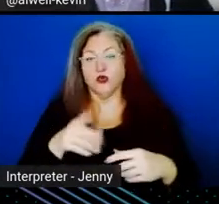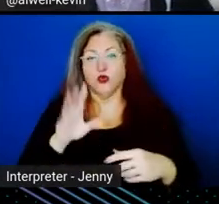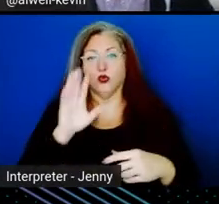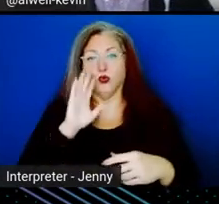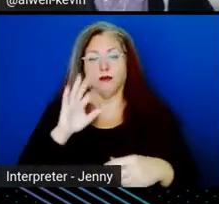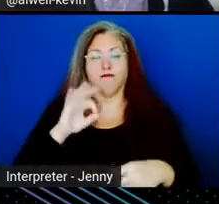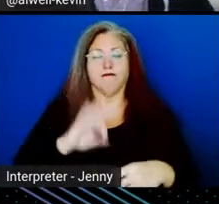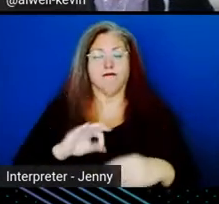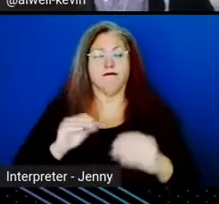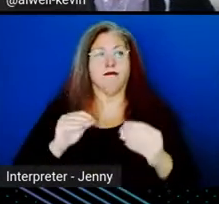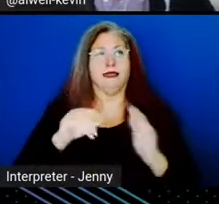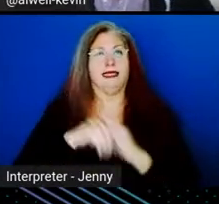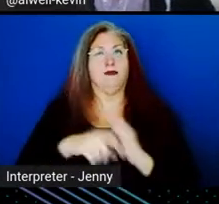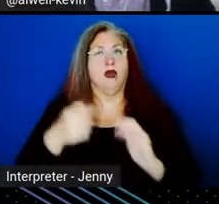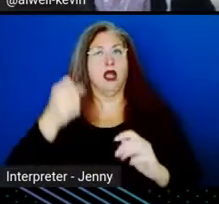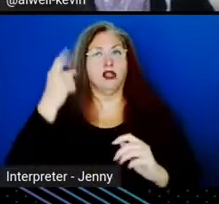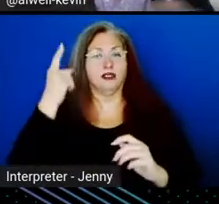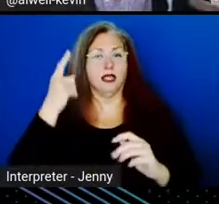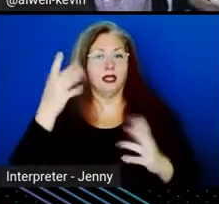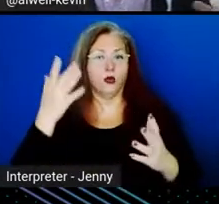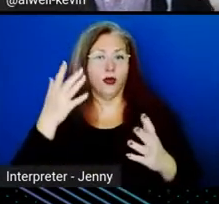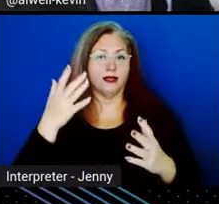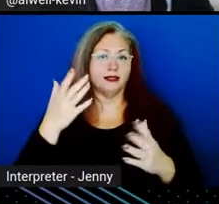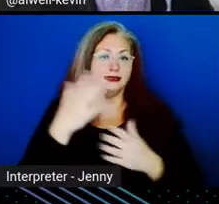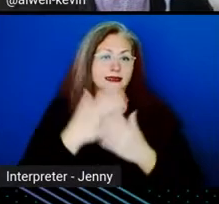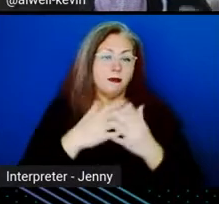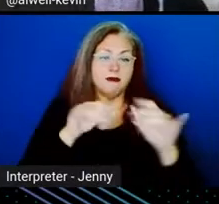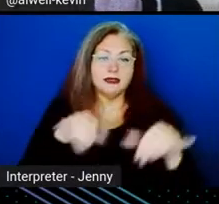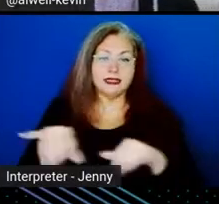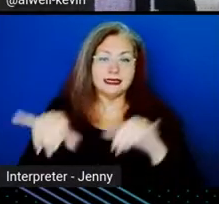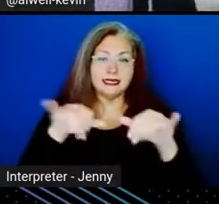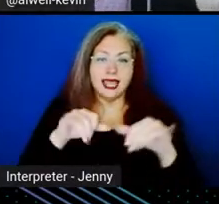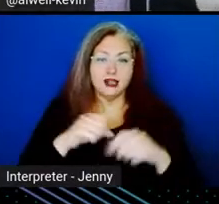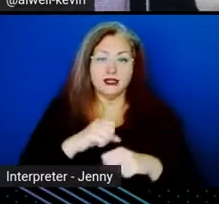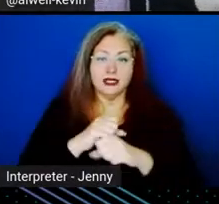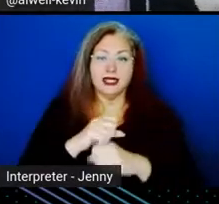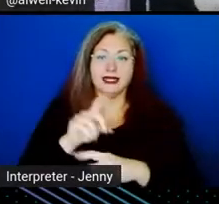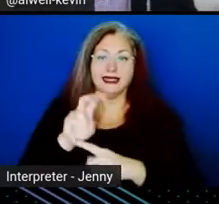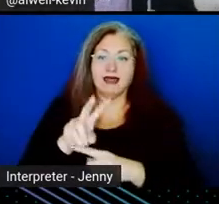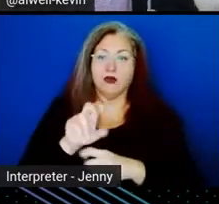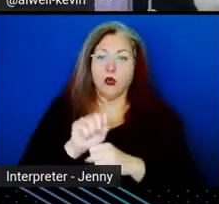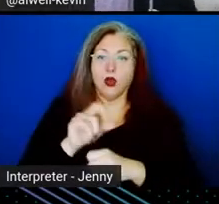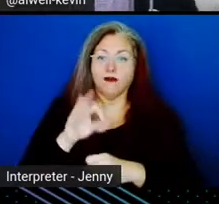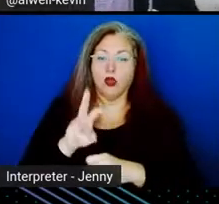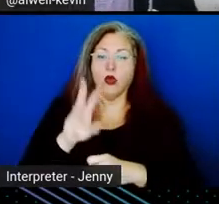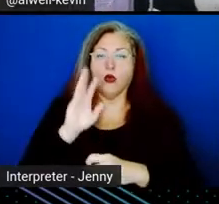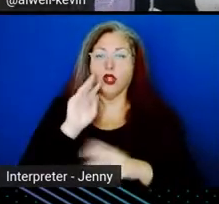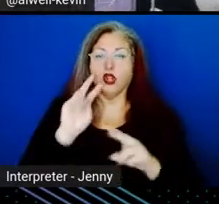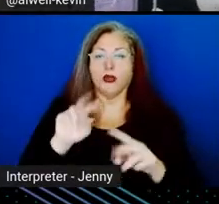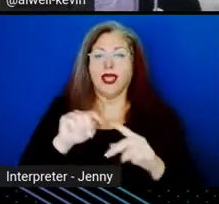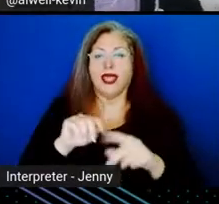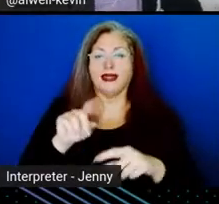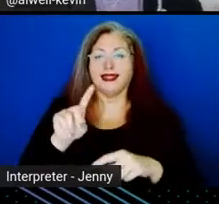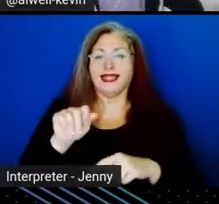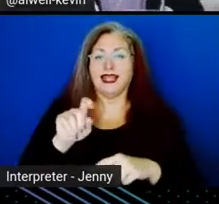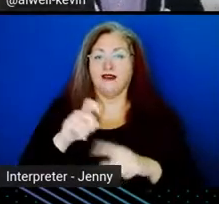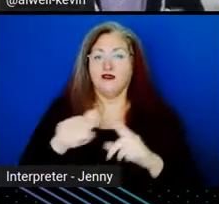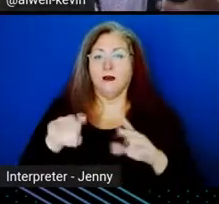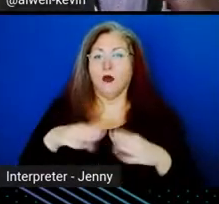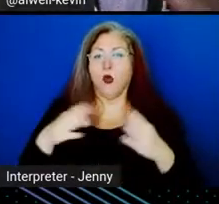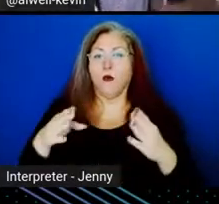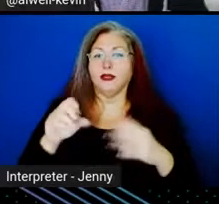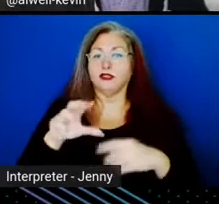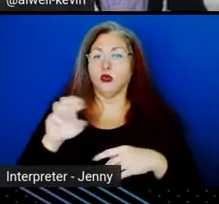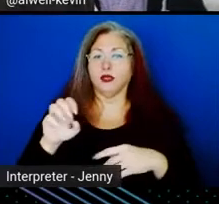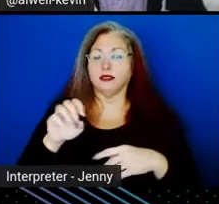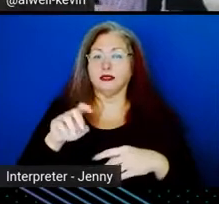having a deeper understanding of, you know, some standard secure dev workflows. So we're going to take a look first at the data we're pulling from the open source community that will